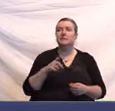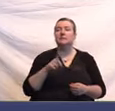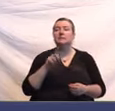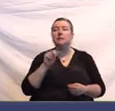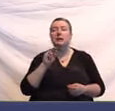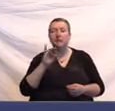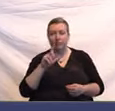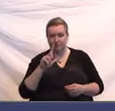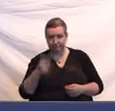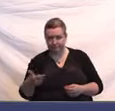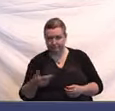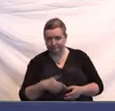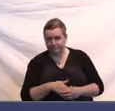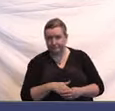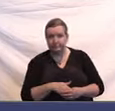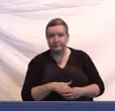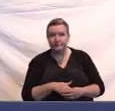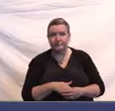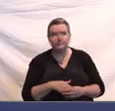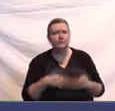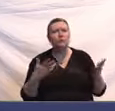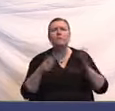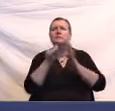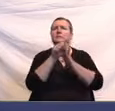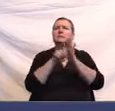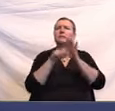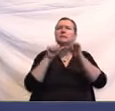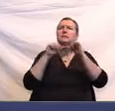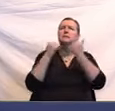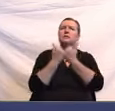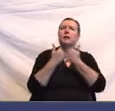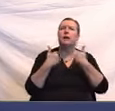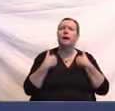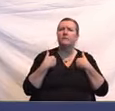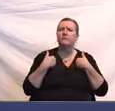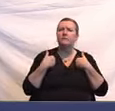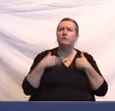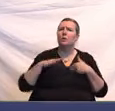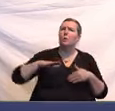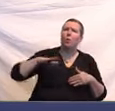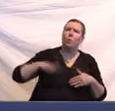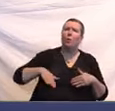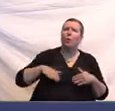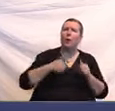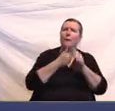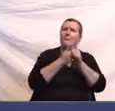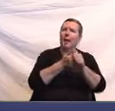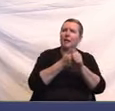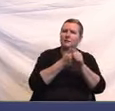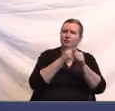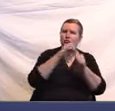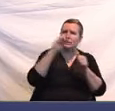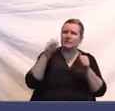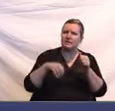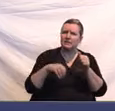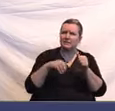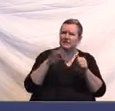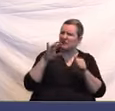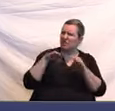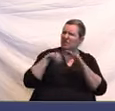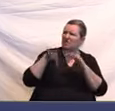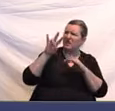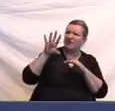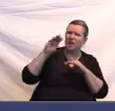So what are the state agencies with the compliance rates lower than, I believe it's 75%, and what are their